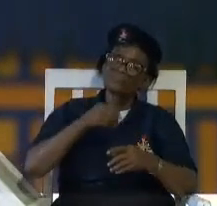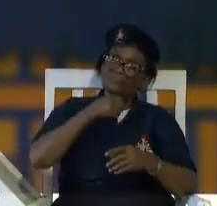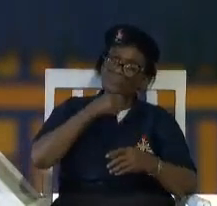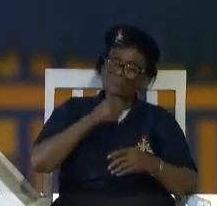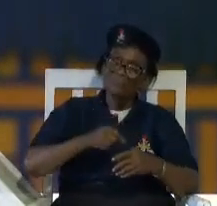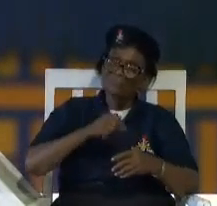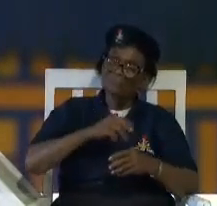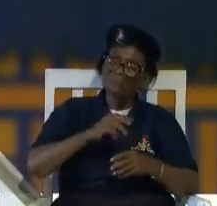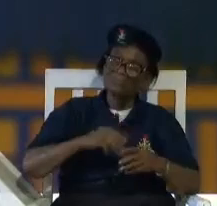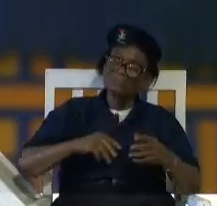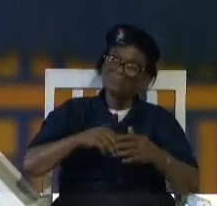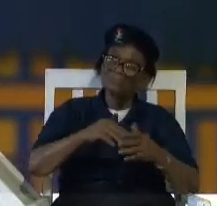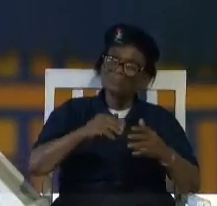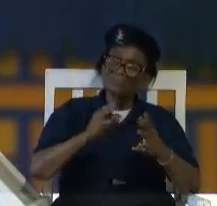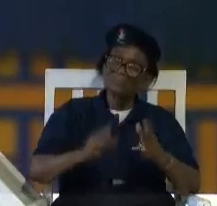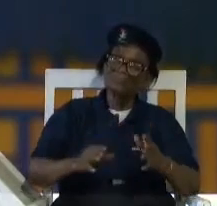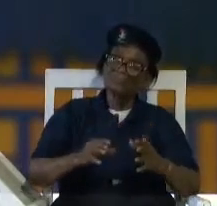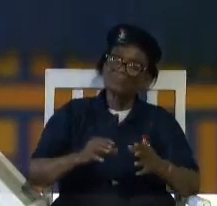Heaven is near.